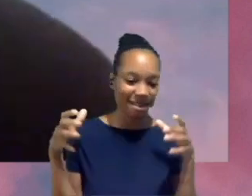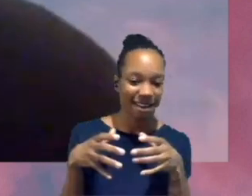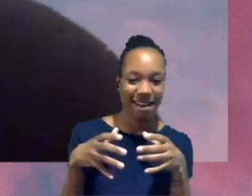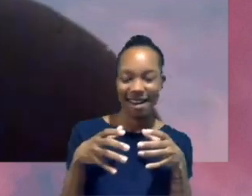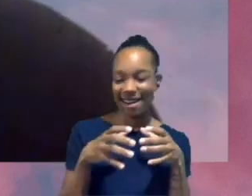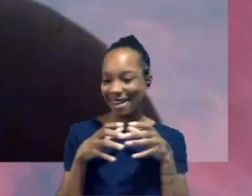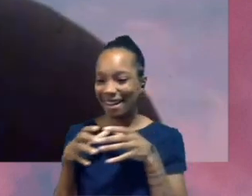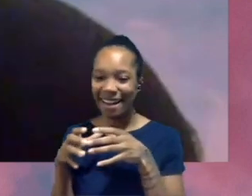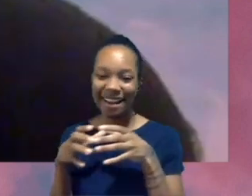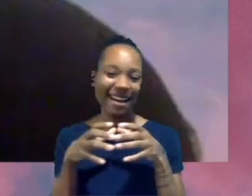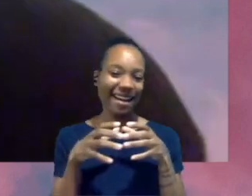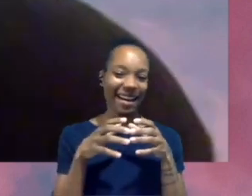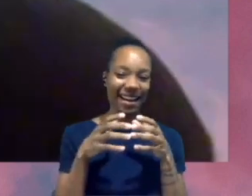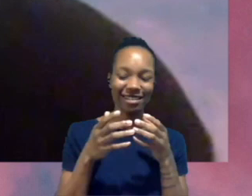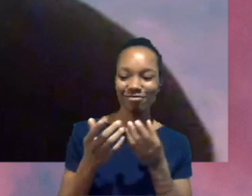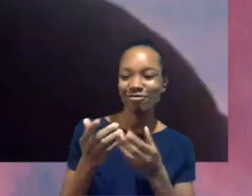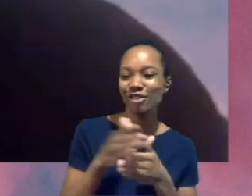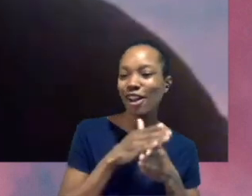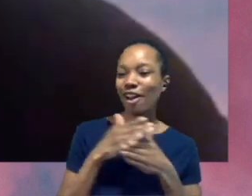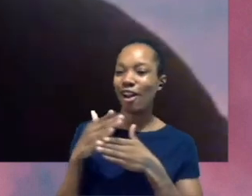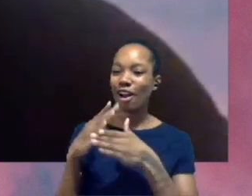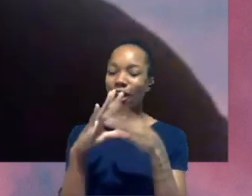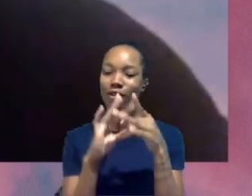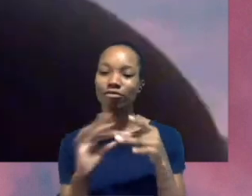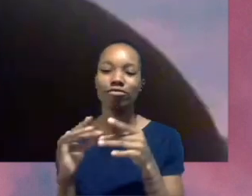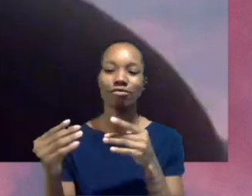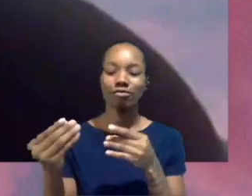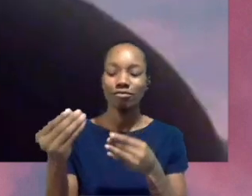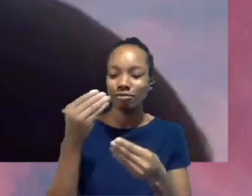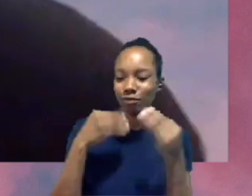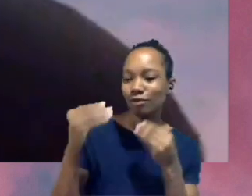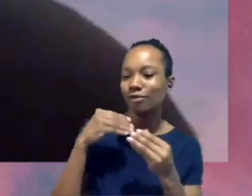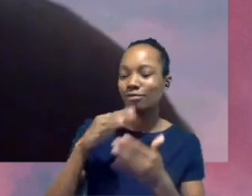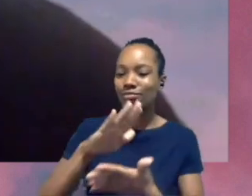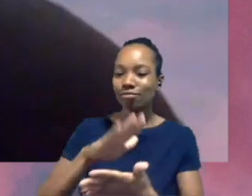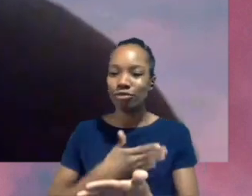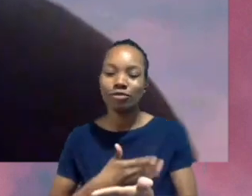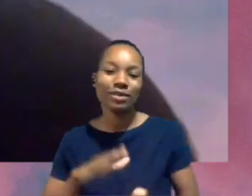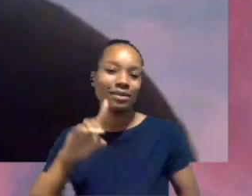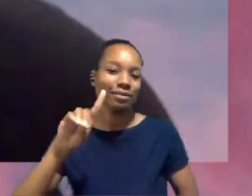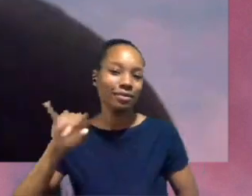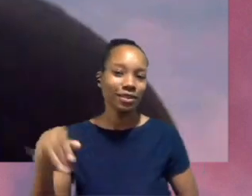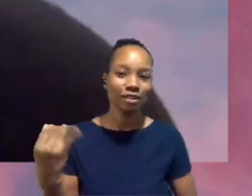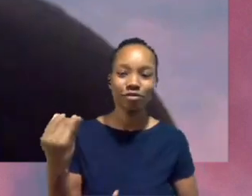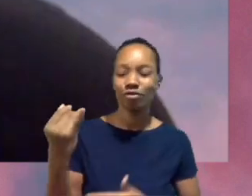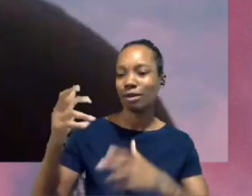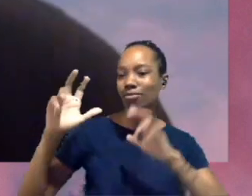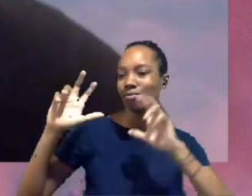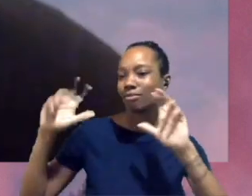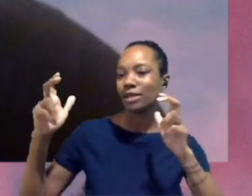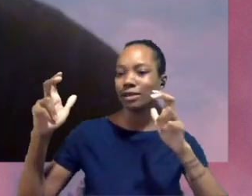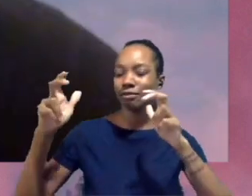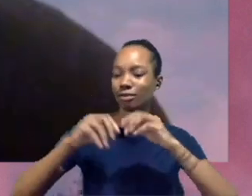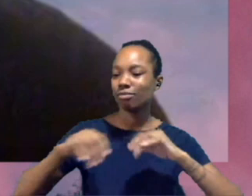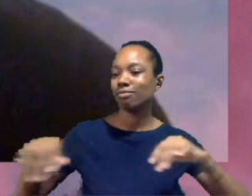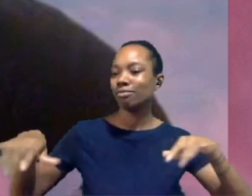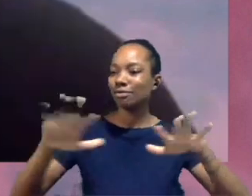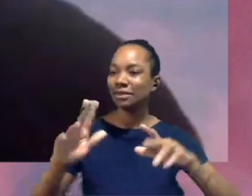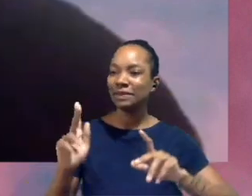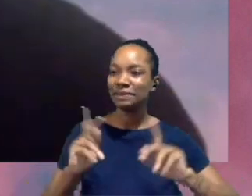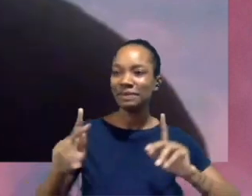to turntable stages for our Filipino DJs, there are basketball courts filled with people willing to play games against each